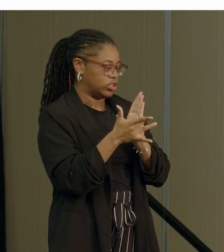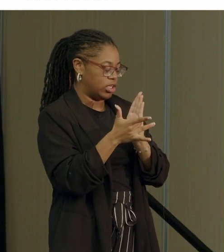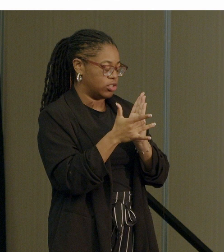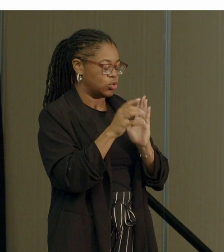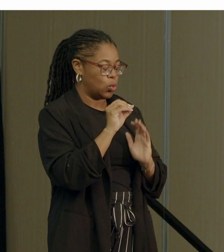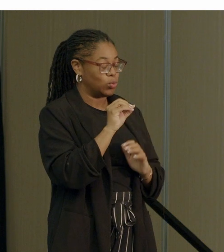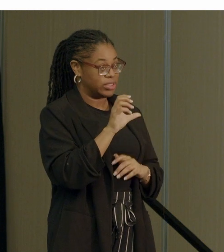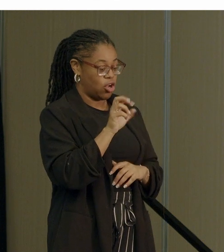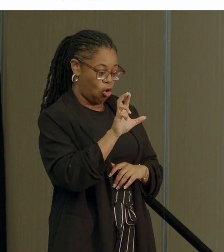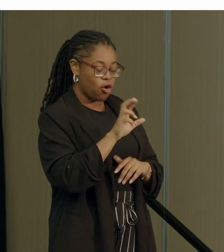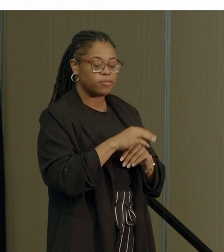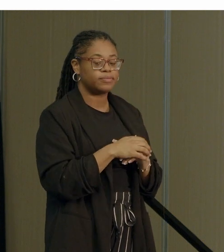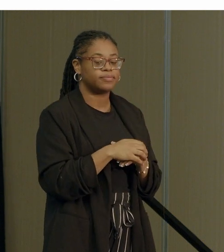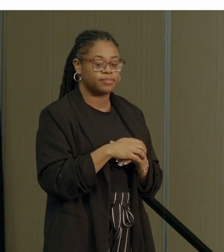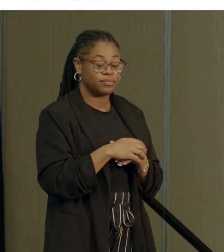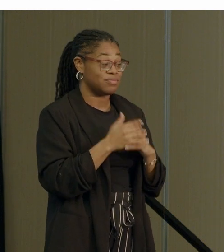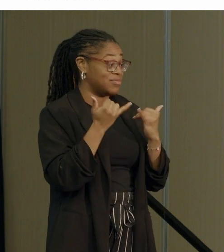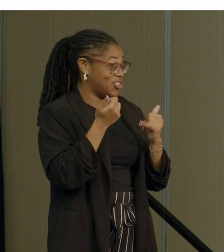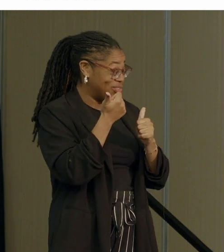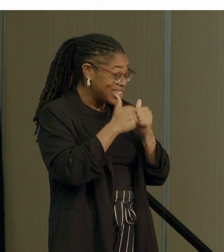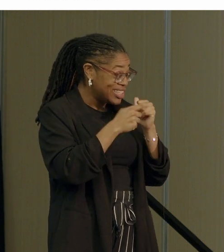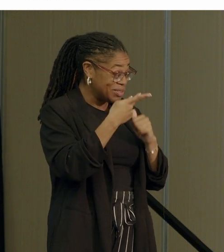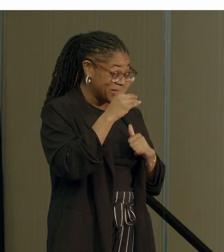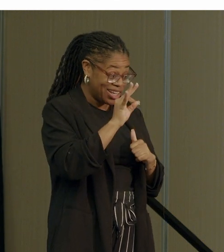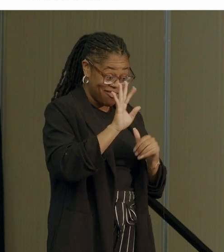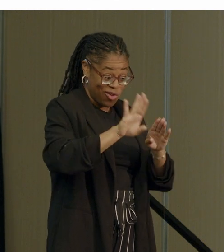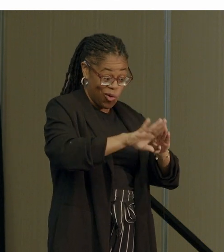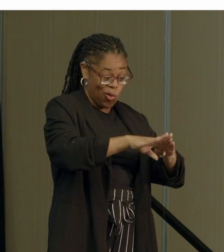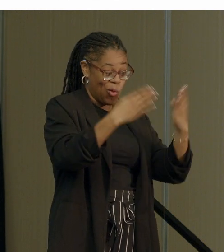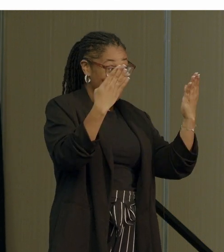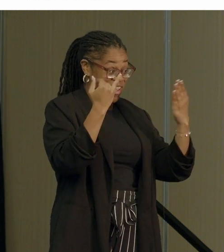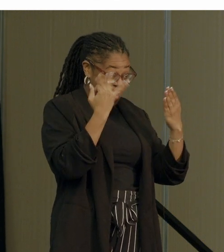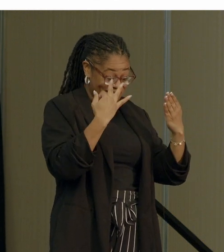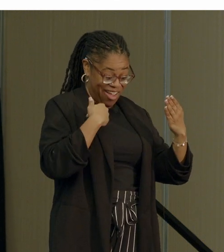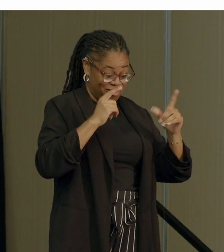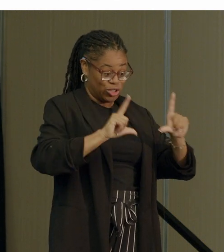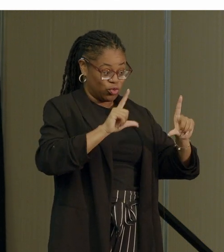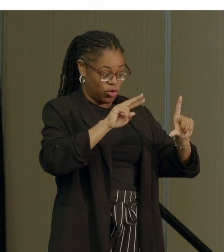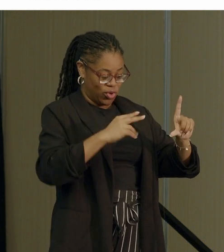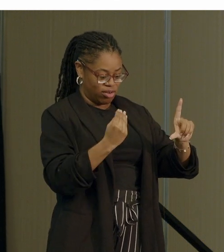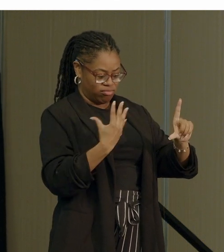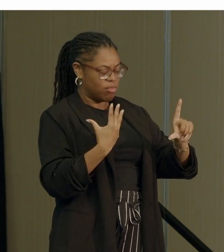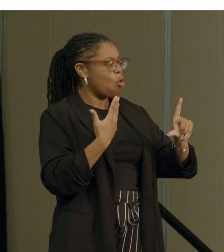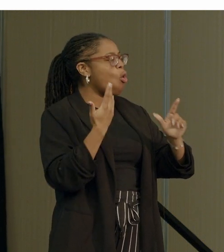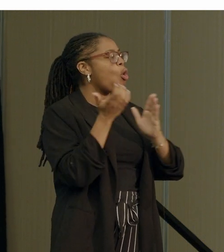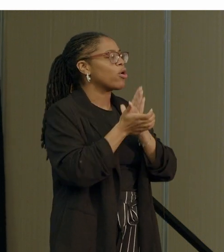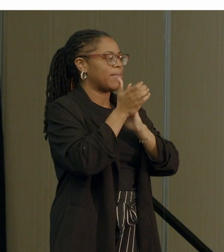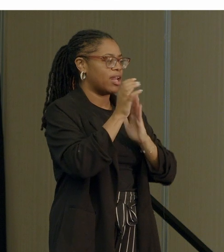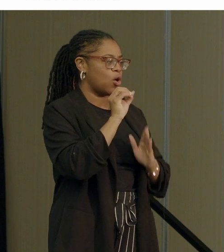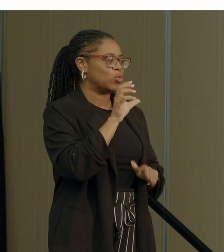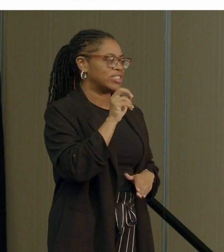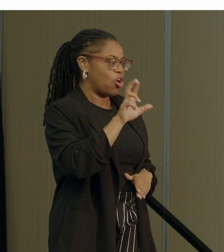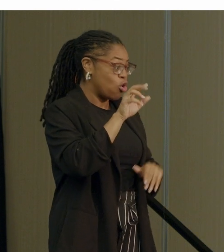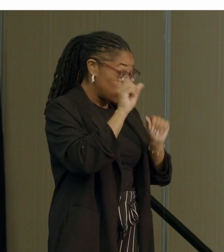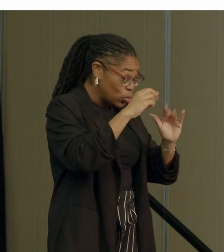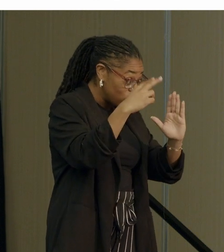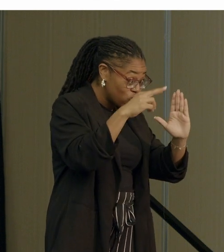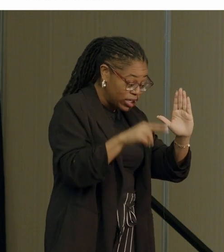and now every PDF that's opened when you have a screen reader on is automatically OCR'd. So you can read